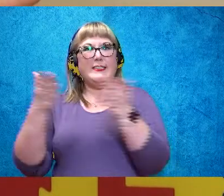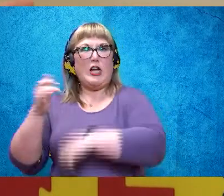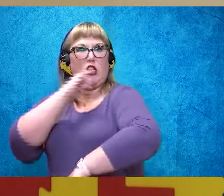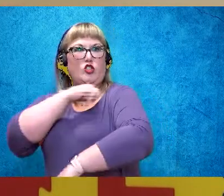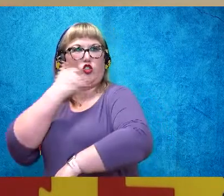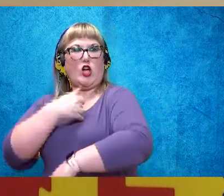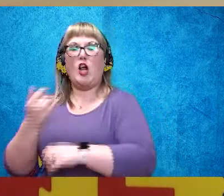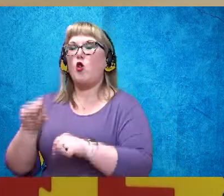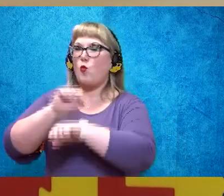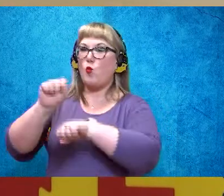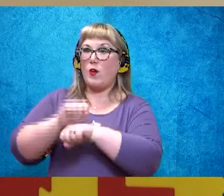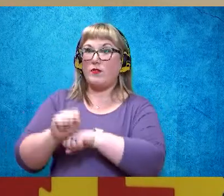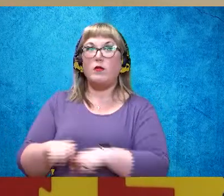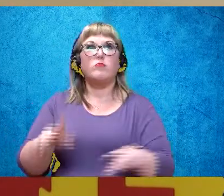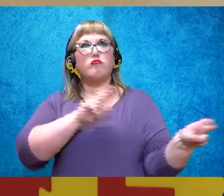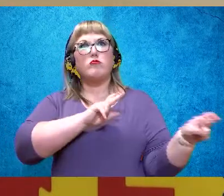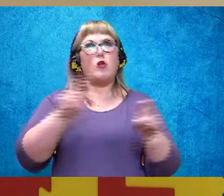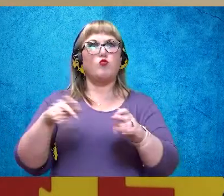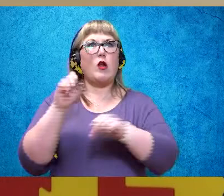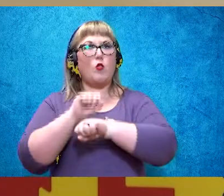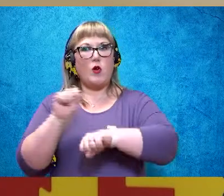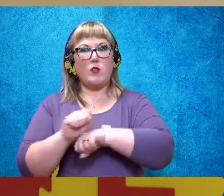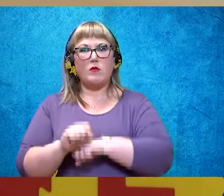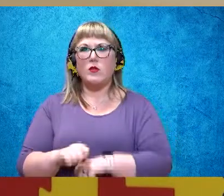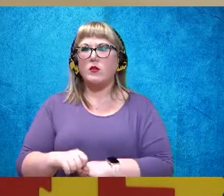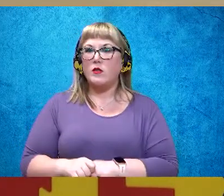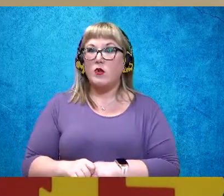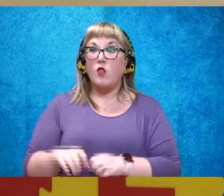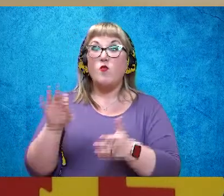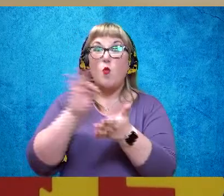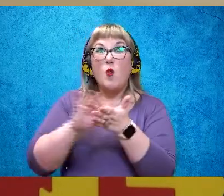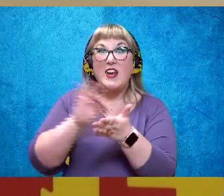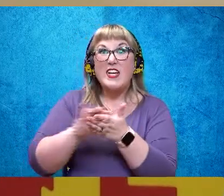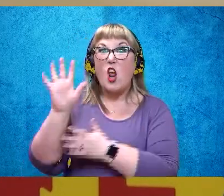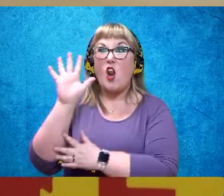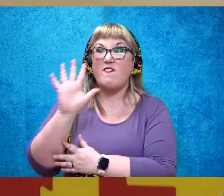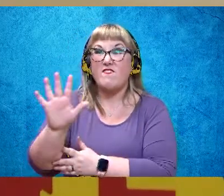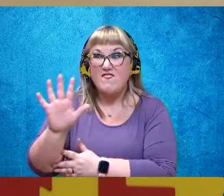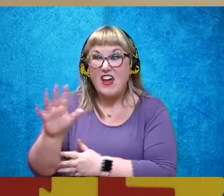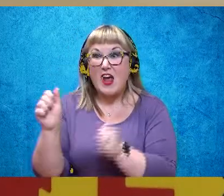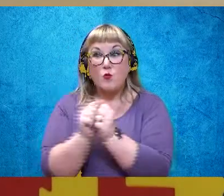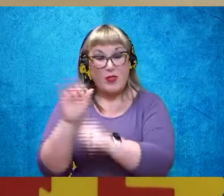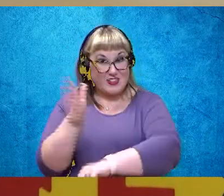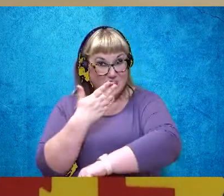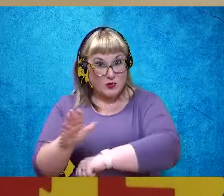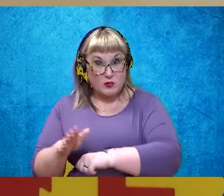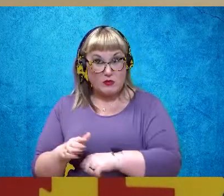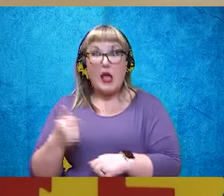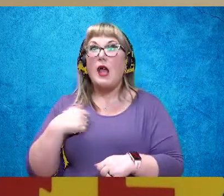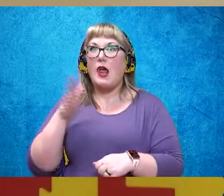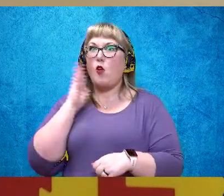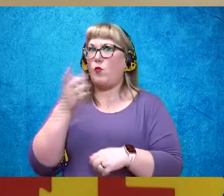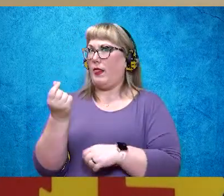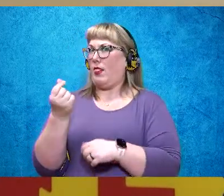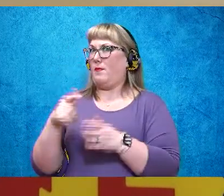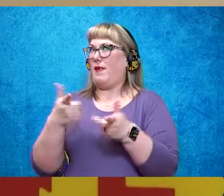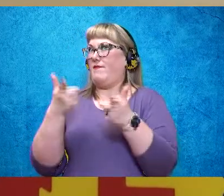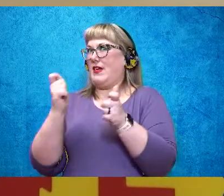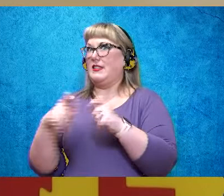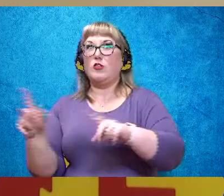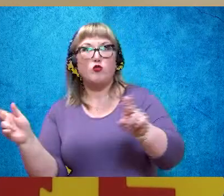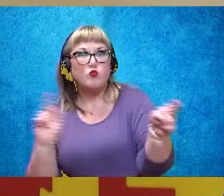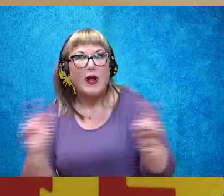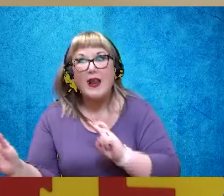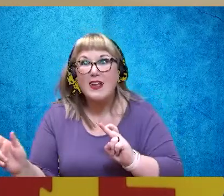butter and jelly. He's ready to go to work. We're going to be counting to 5 with this song. I'm going to go a little bit fast. Are you